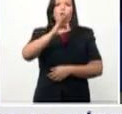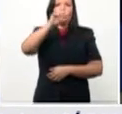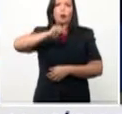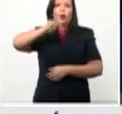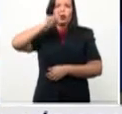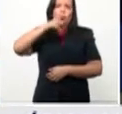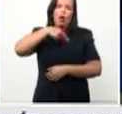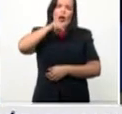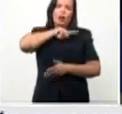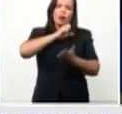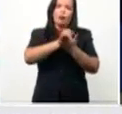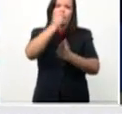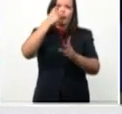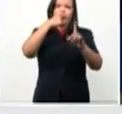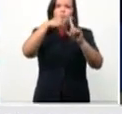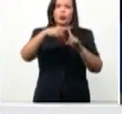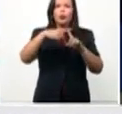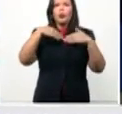yielded